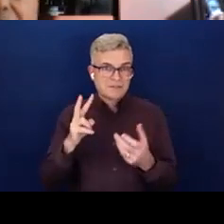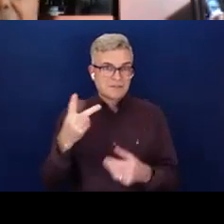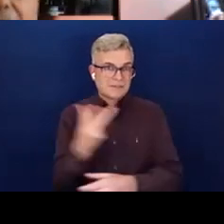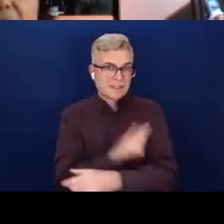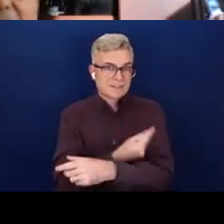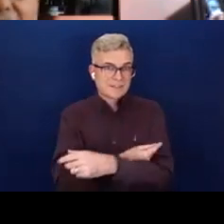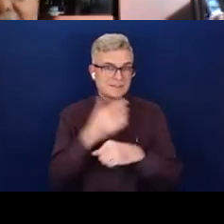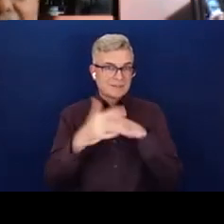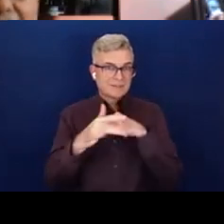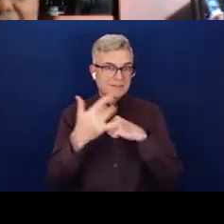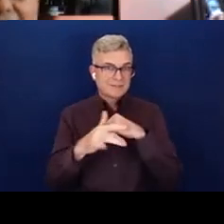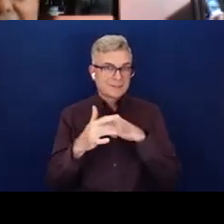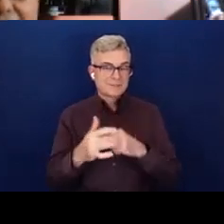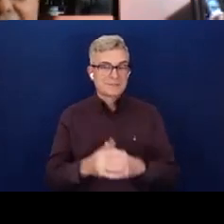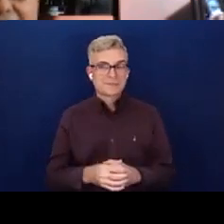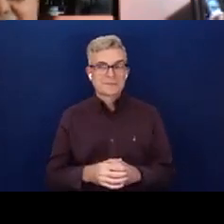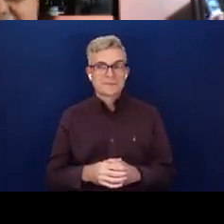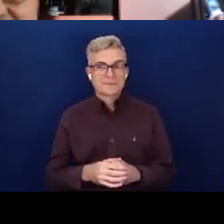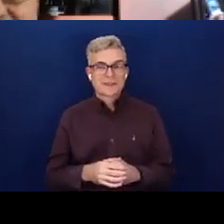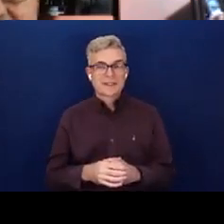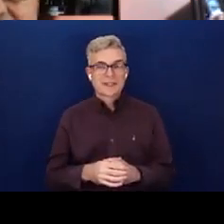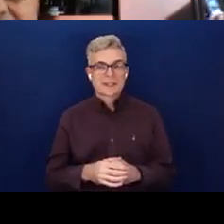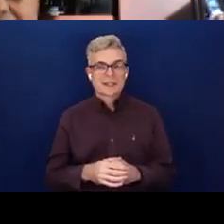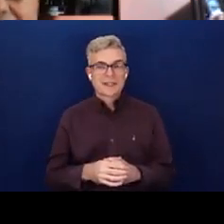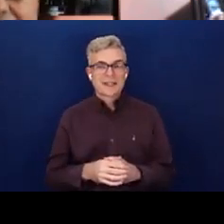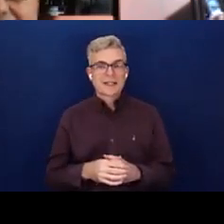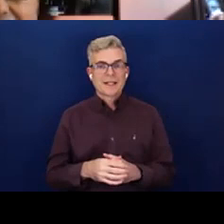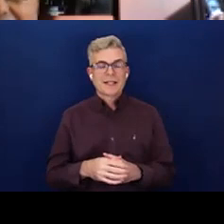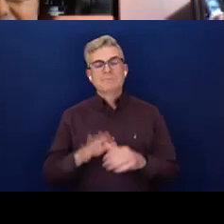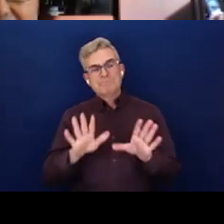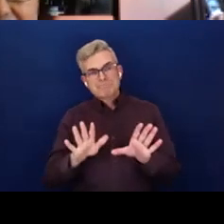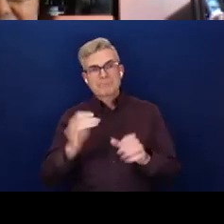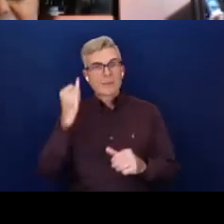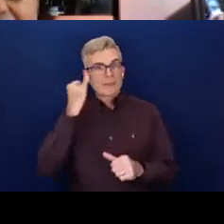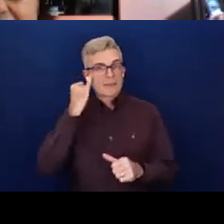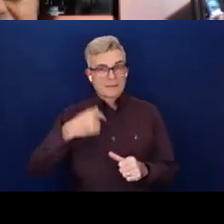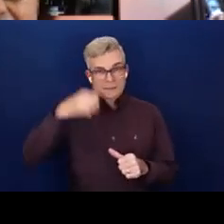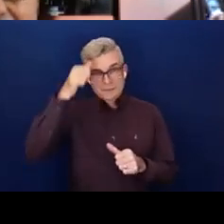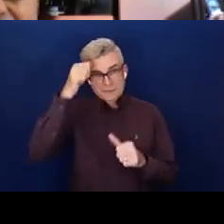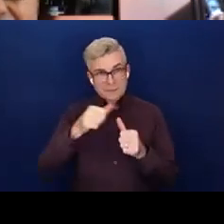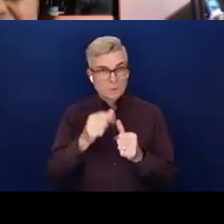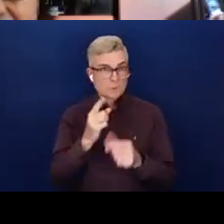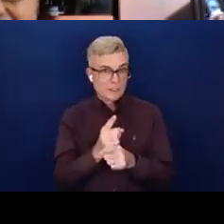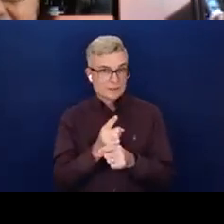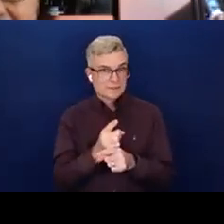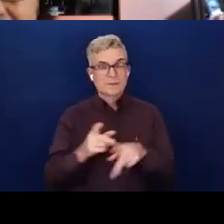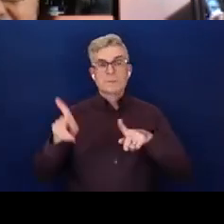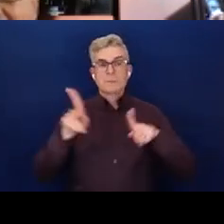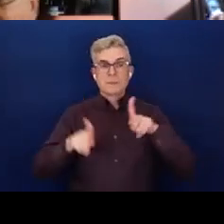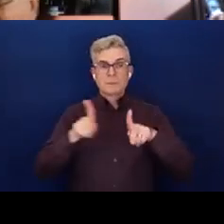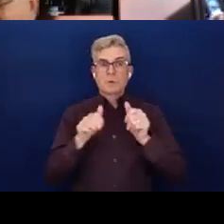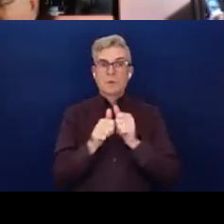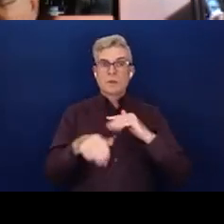If I remember right, people with underlying health conditions are